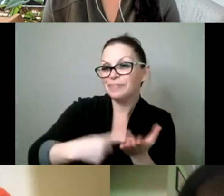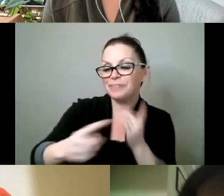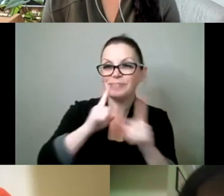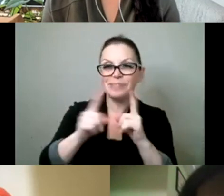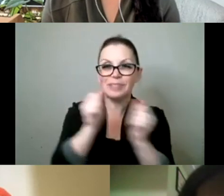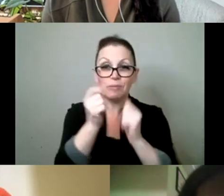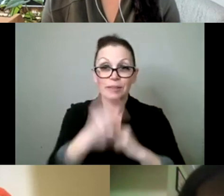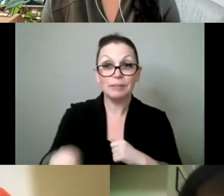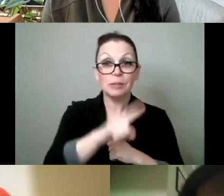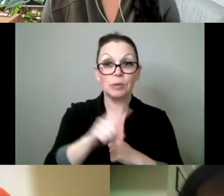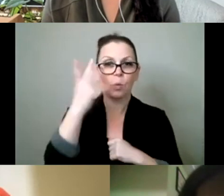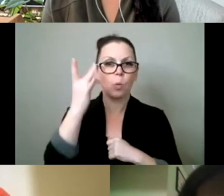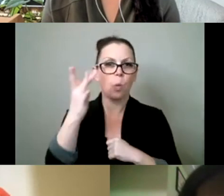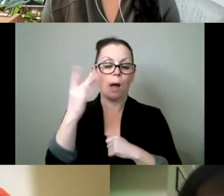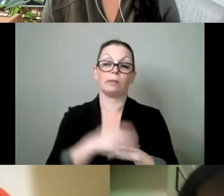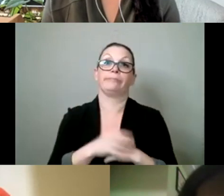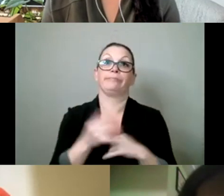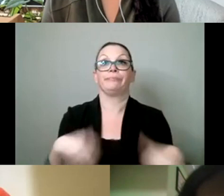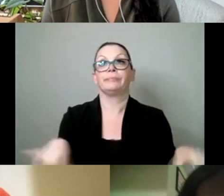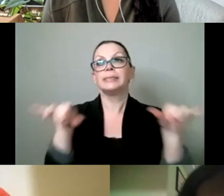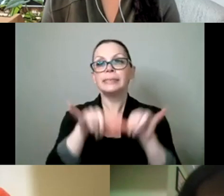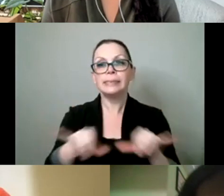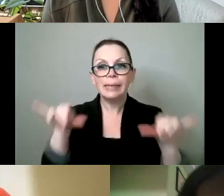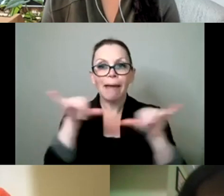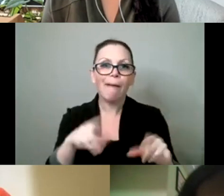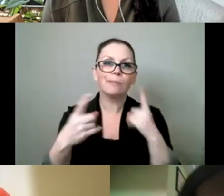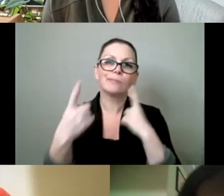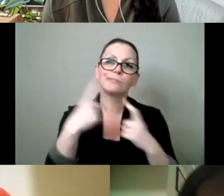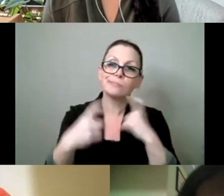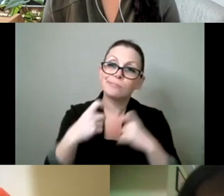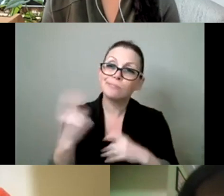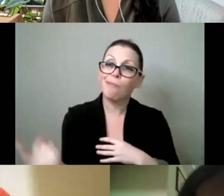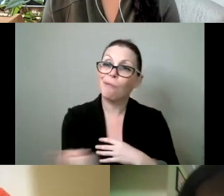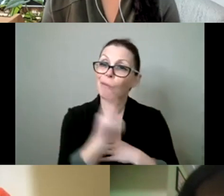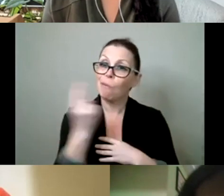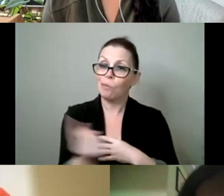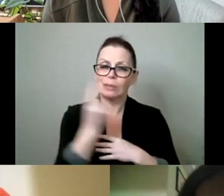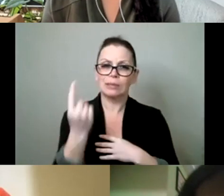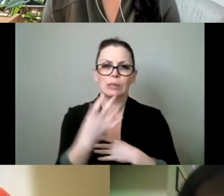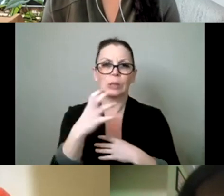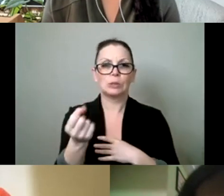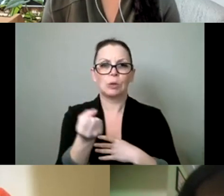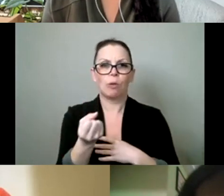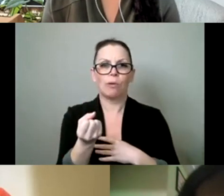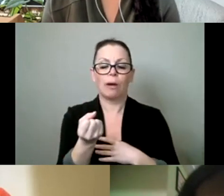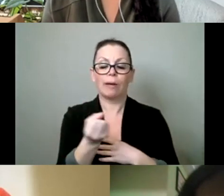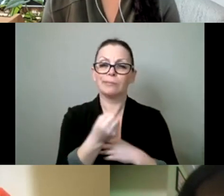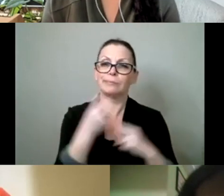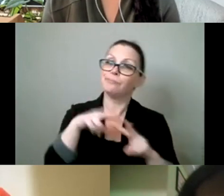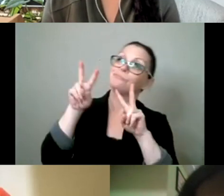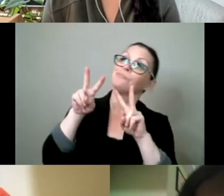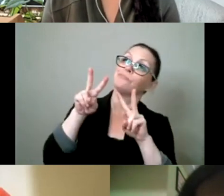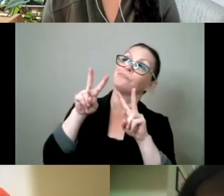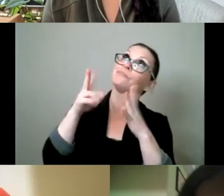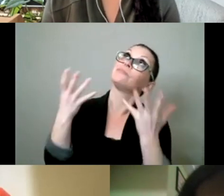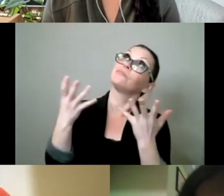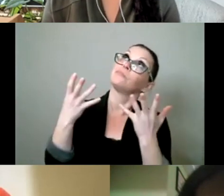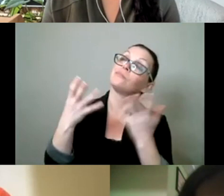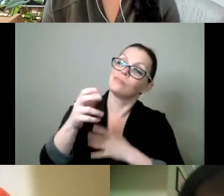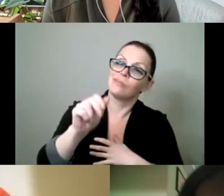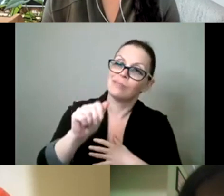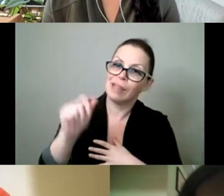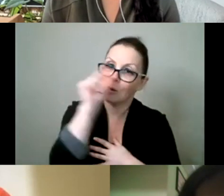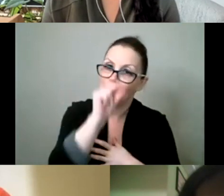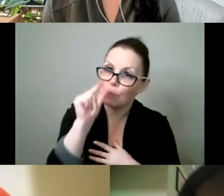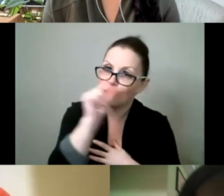you because we get the same sort of questions all the time. So I turned to the AI gods and I put in, I fed